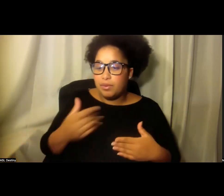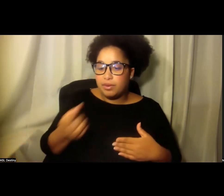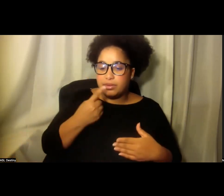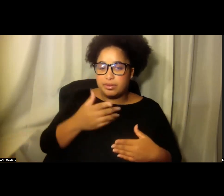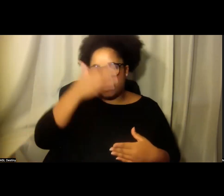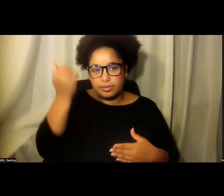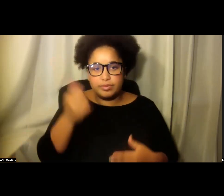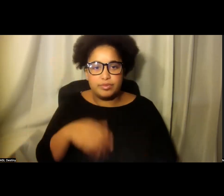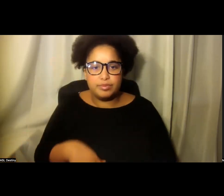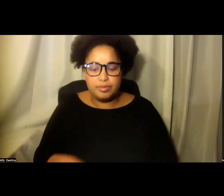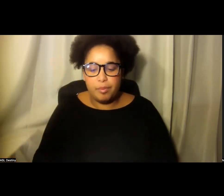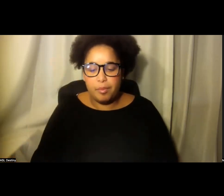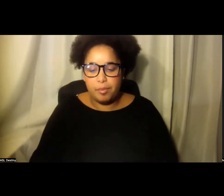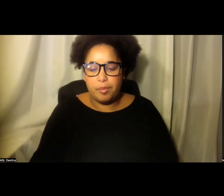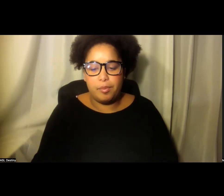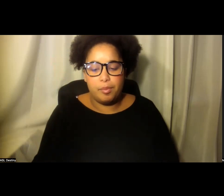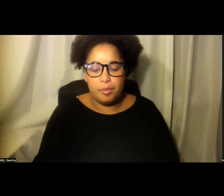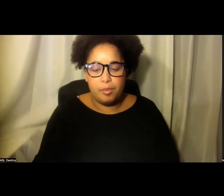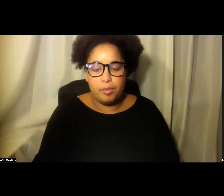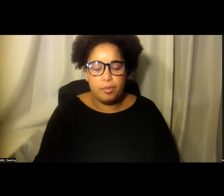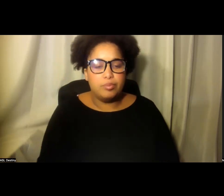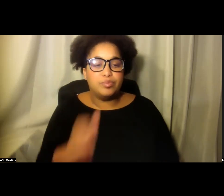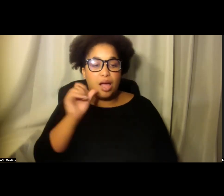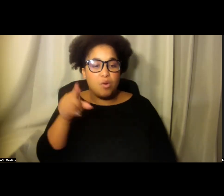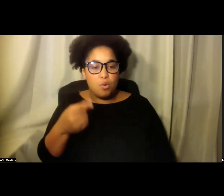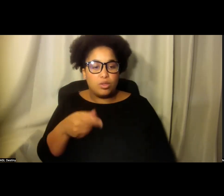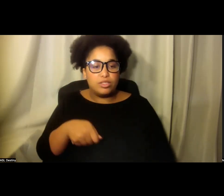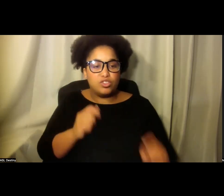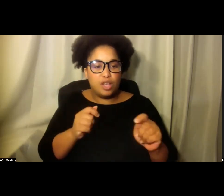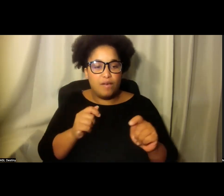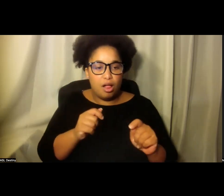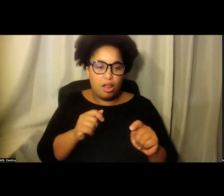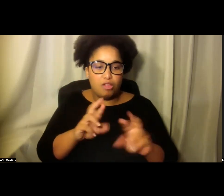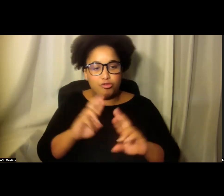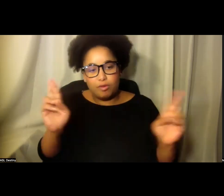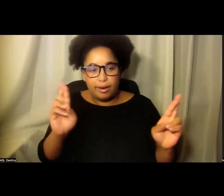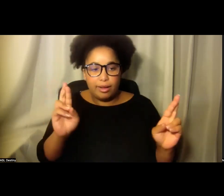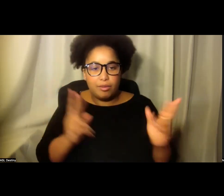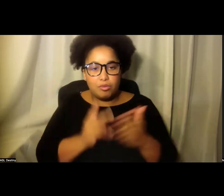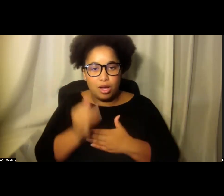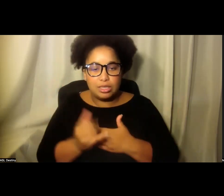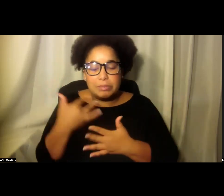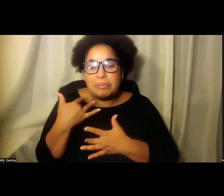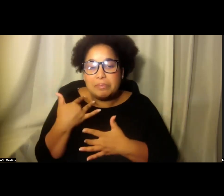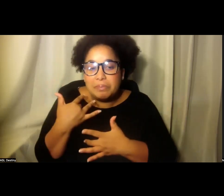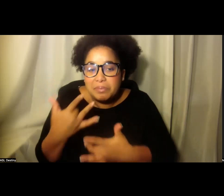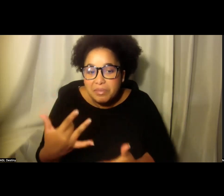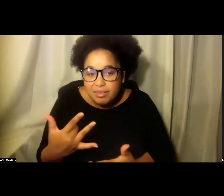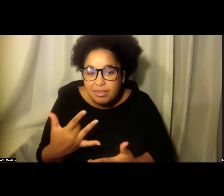forgot. So we don't only look for shovel ready projects. While those are typically more